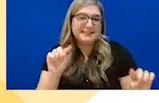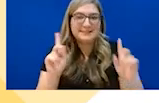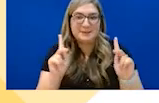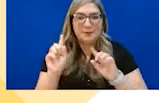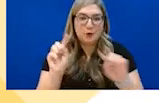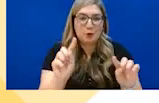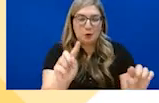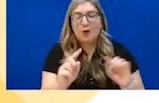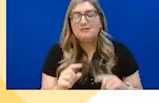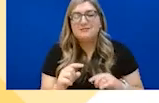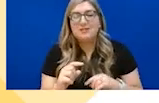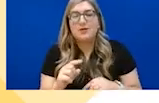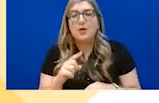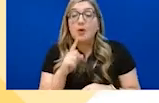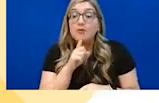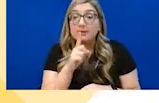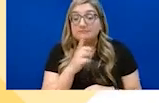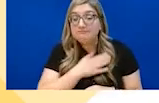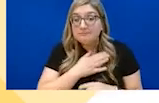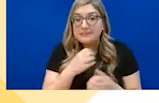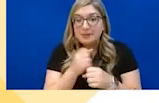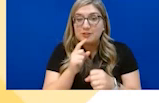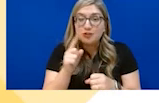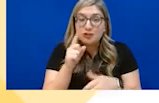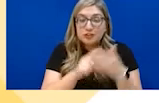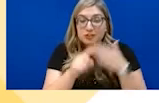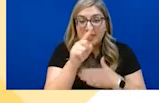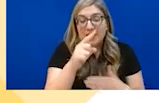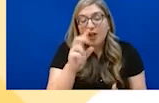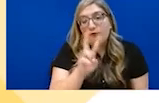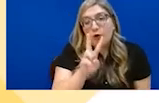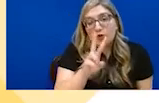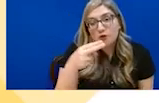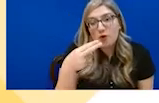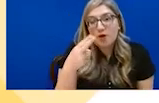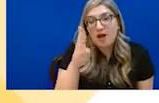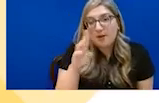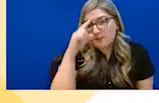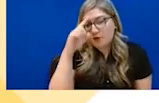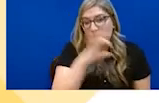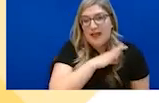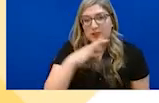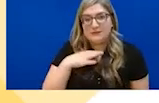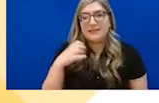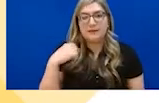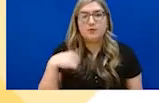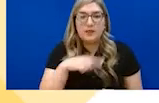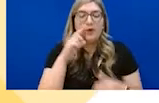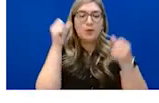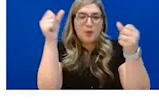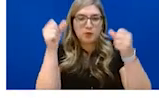into the virtual hub for faculty. We're going to post workshops and different things on a regular basis.